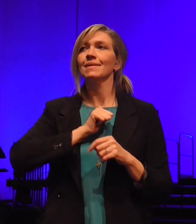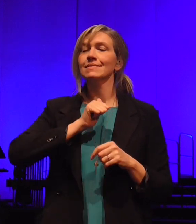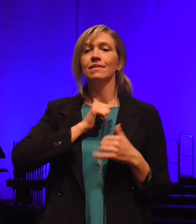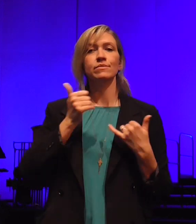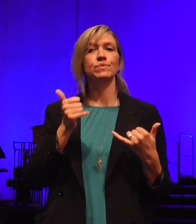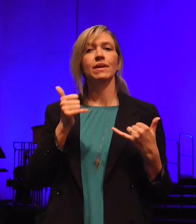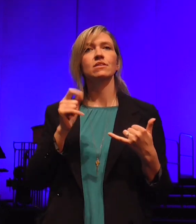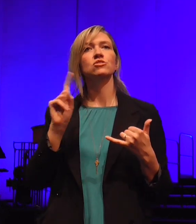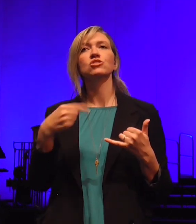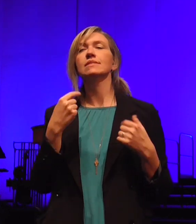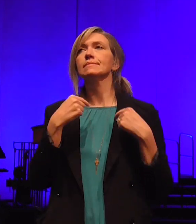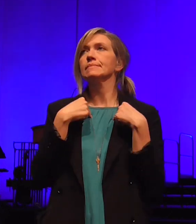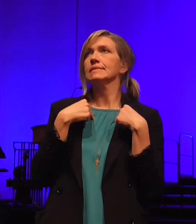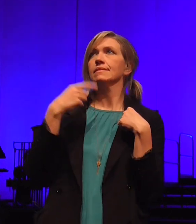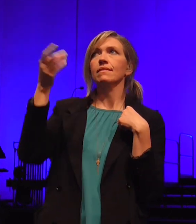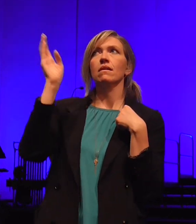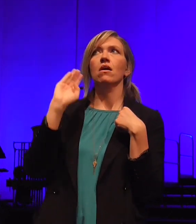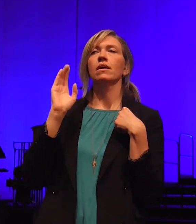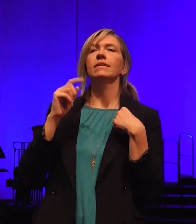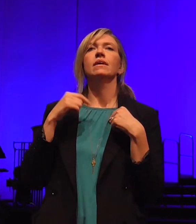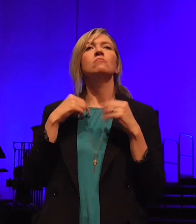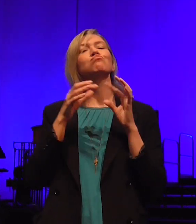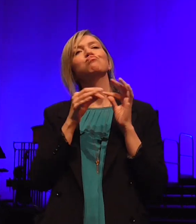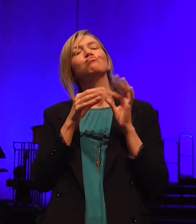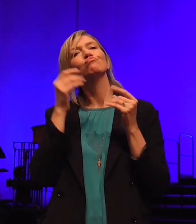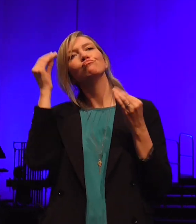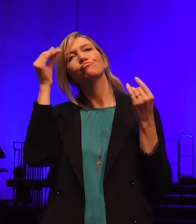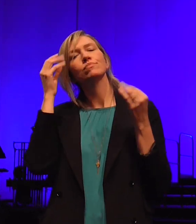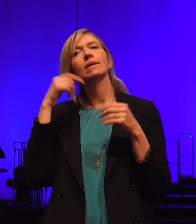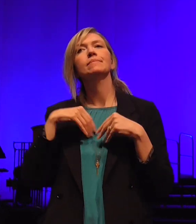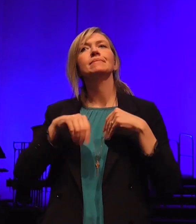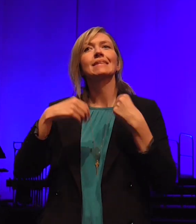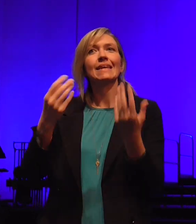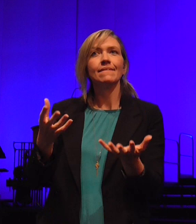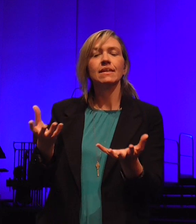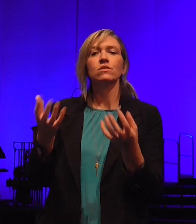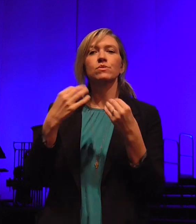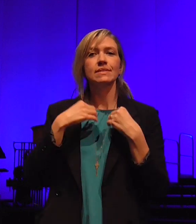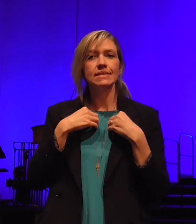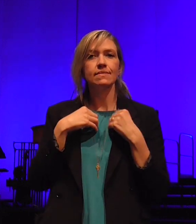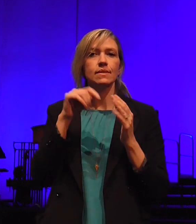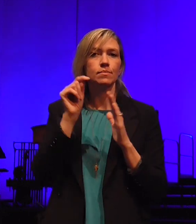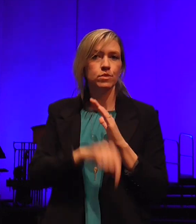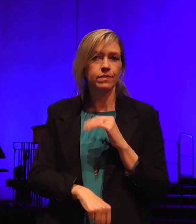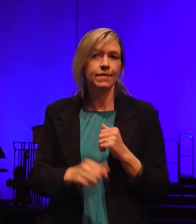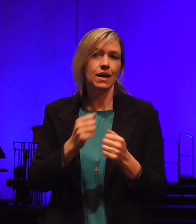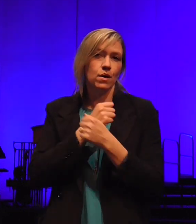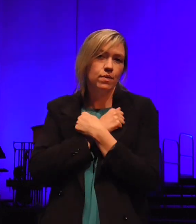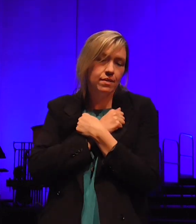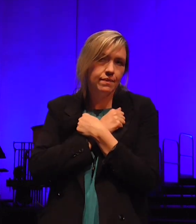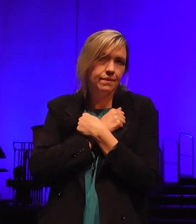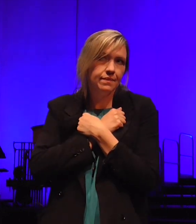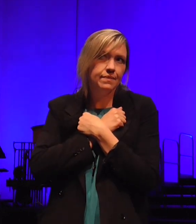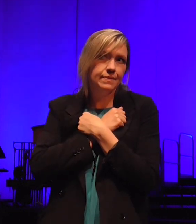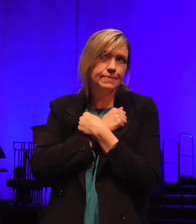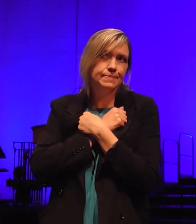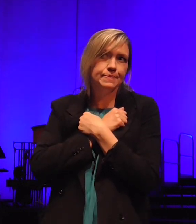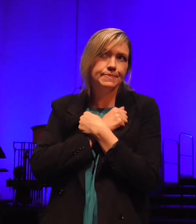myself. Just be with me and God. I am giving and receiving a profound love.